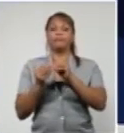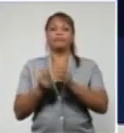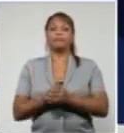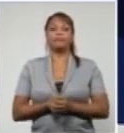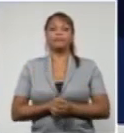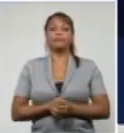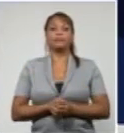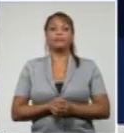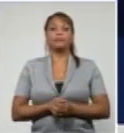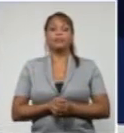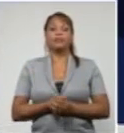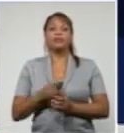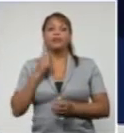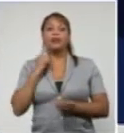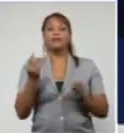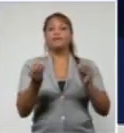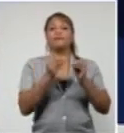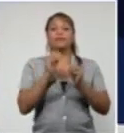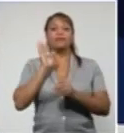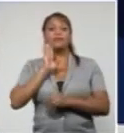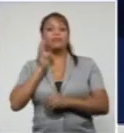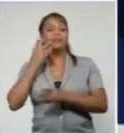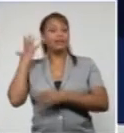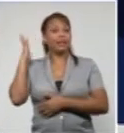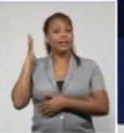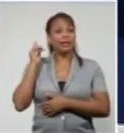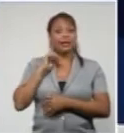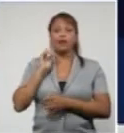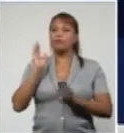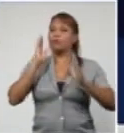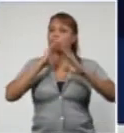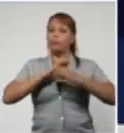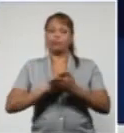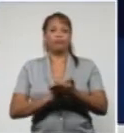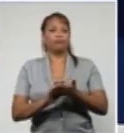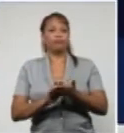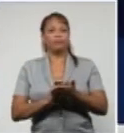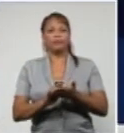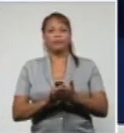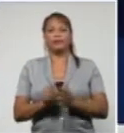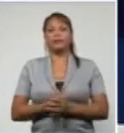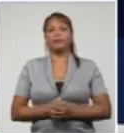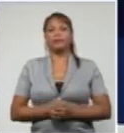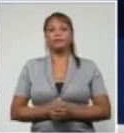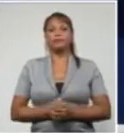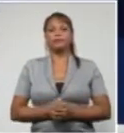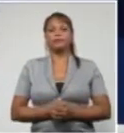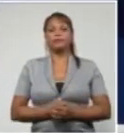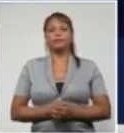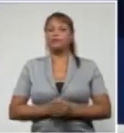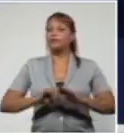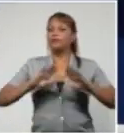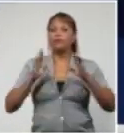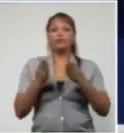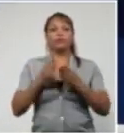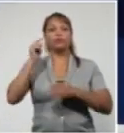began have shown no symptoms at the time of testing. and this figure rises